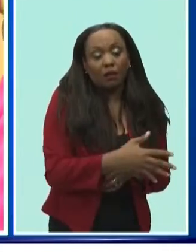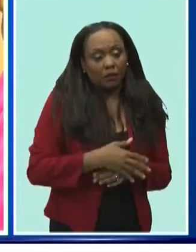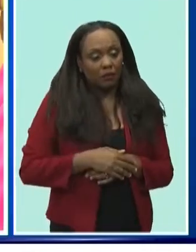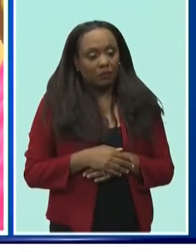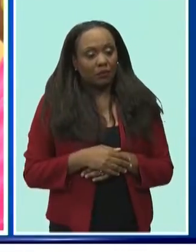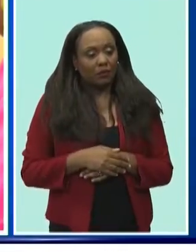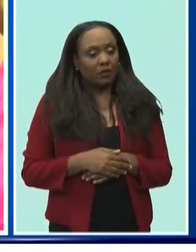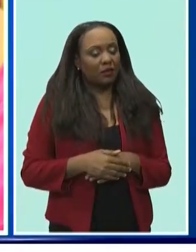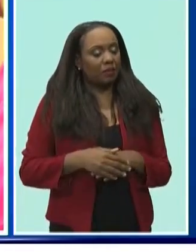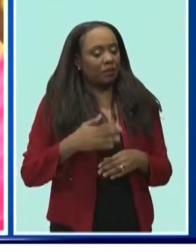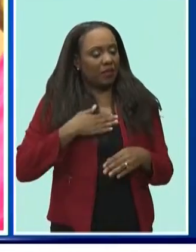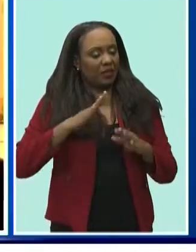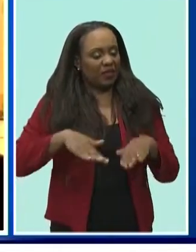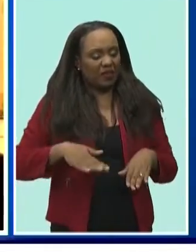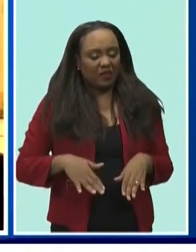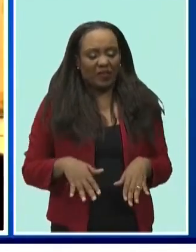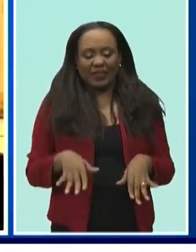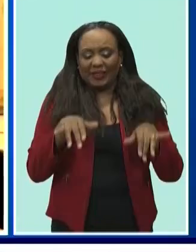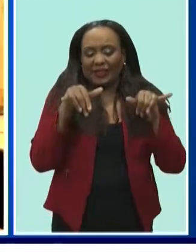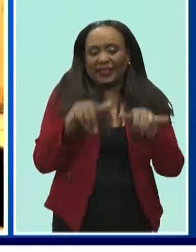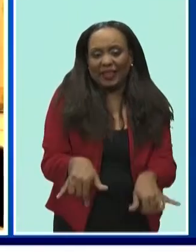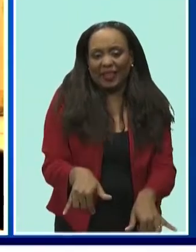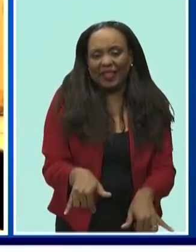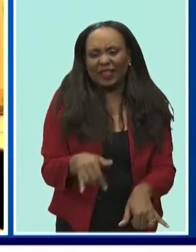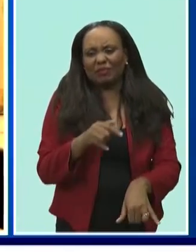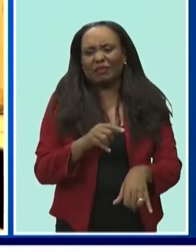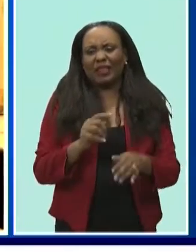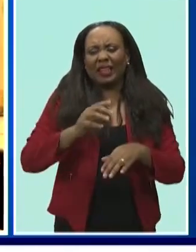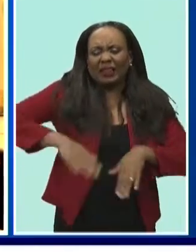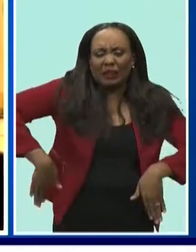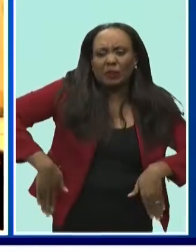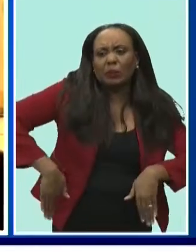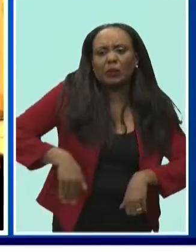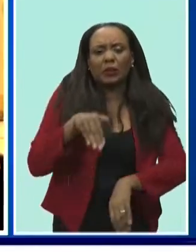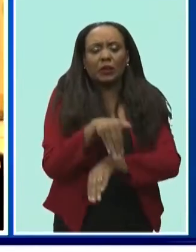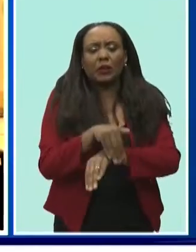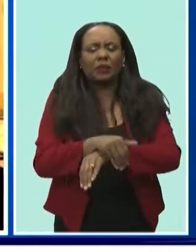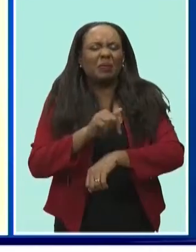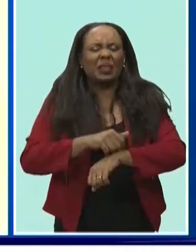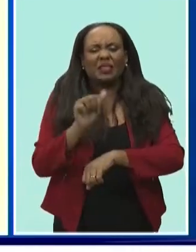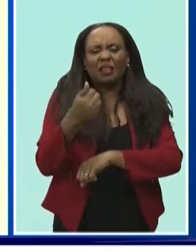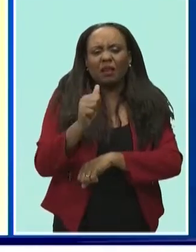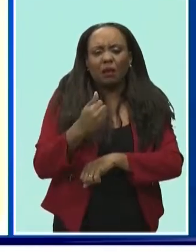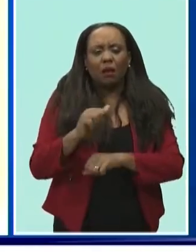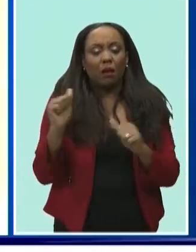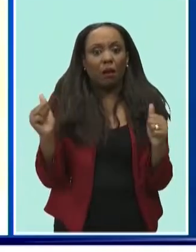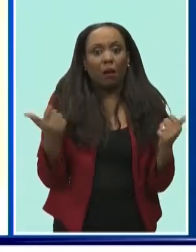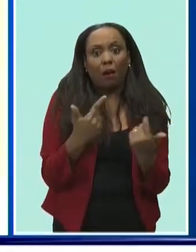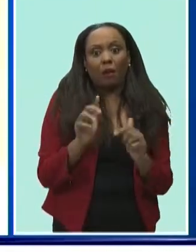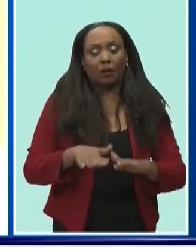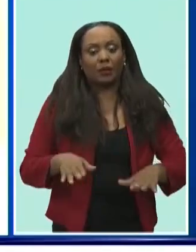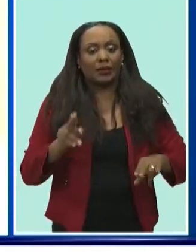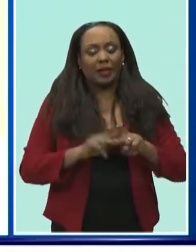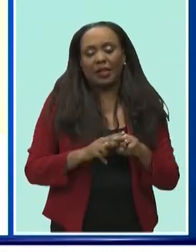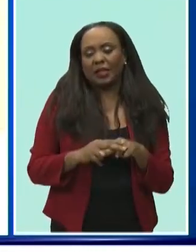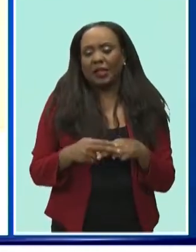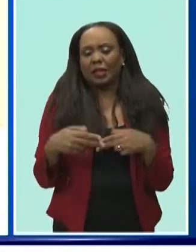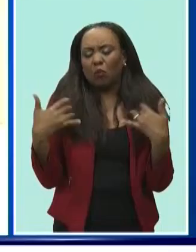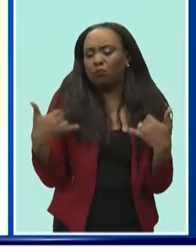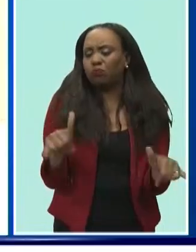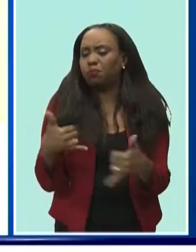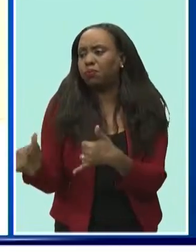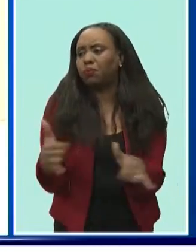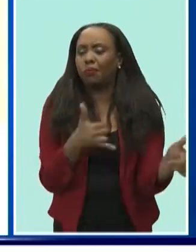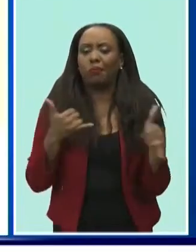mornings, evening, up to 10 o'clock on the night till they say come inside, wherever the case is. All these children be here sitting down, playing and having